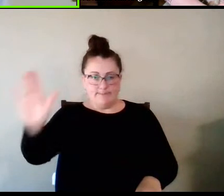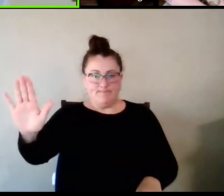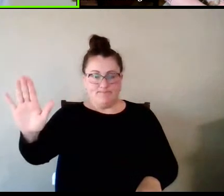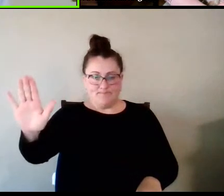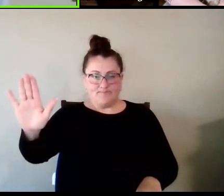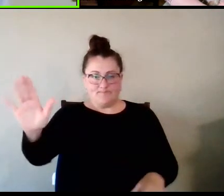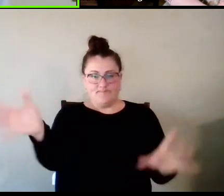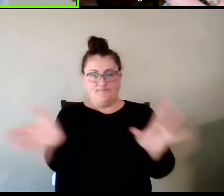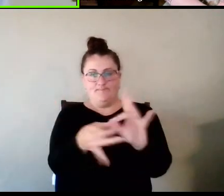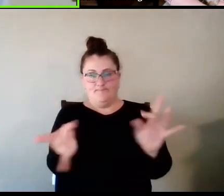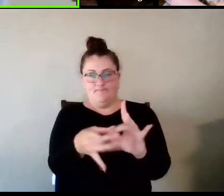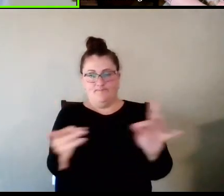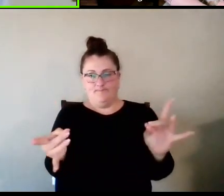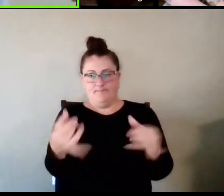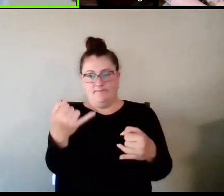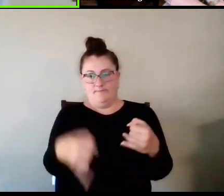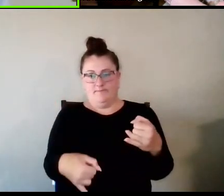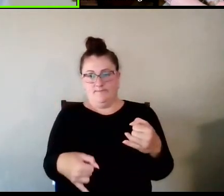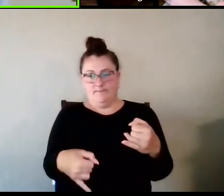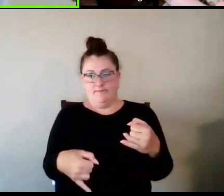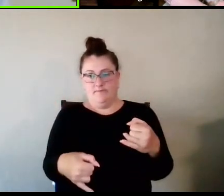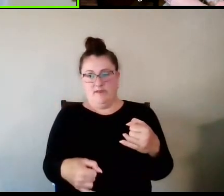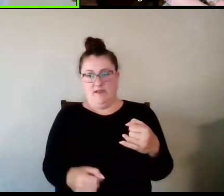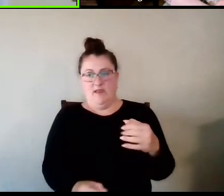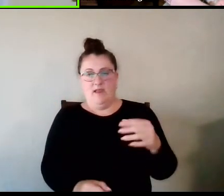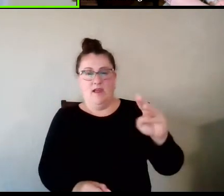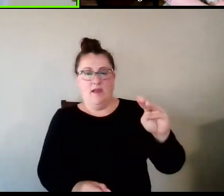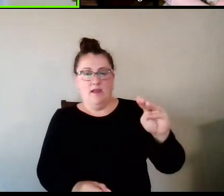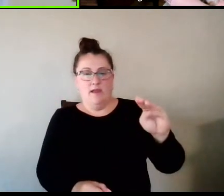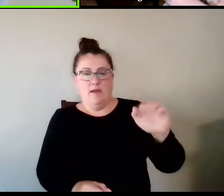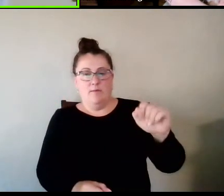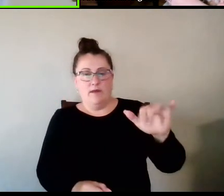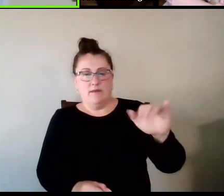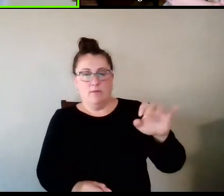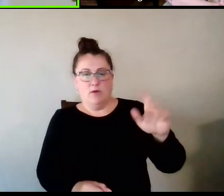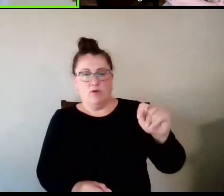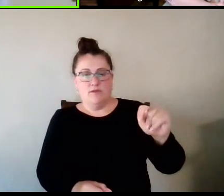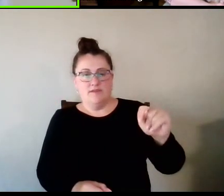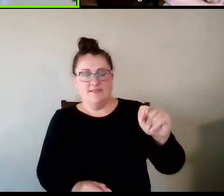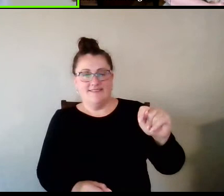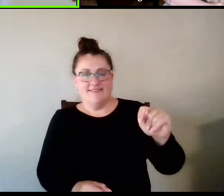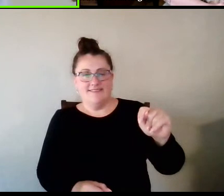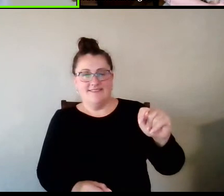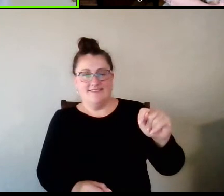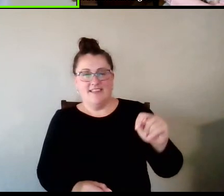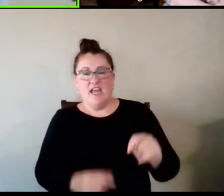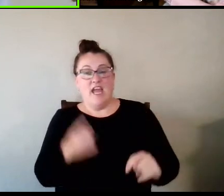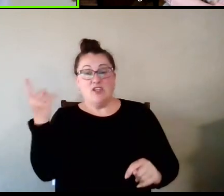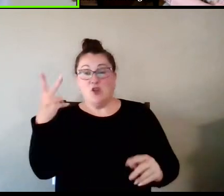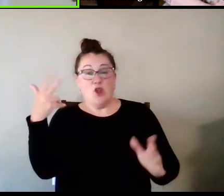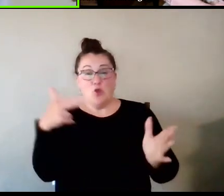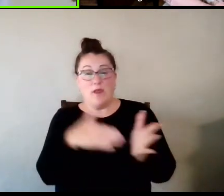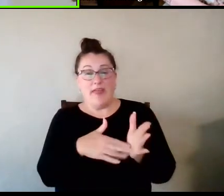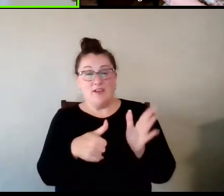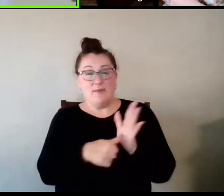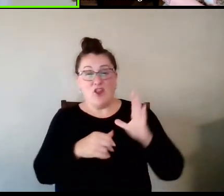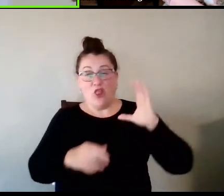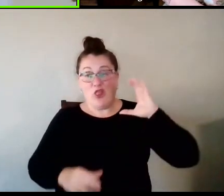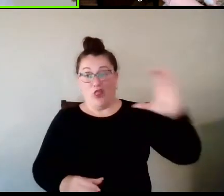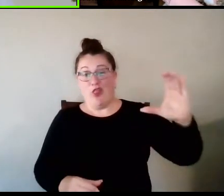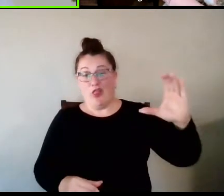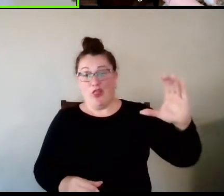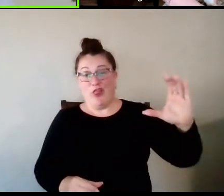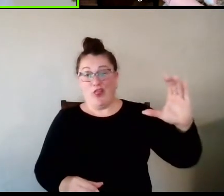he had to say. And the last one, of course, is Marcel Proust, In Search of Lost Time, only 3,000 pages of the most adorable